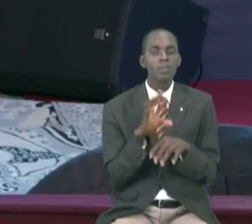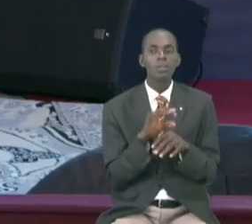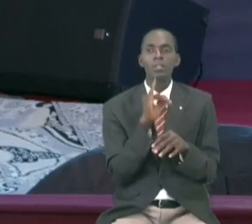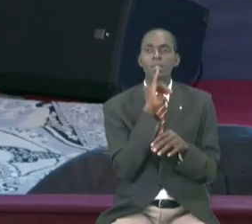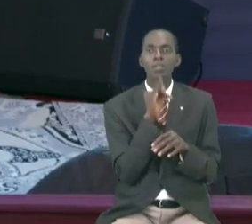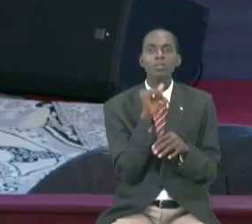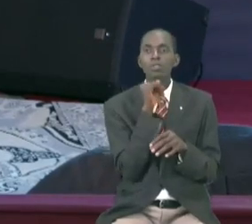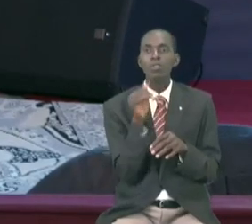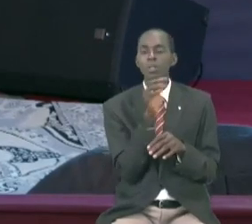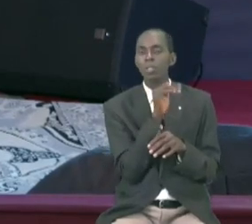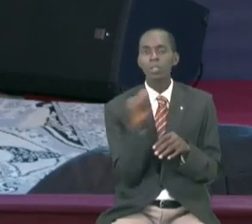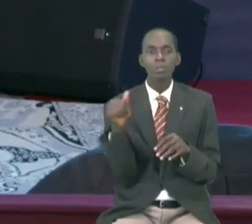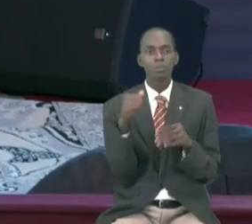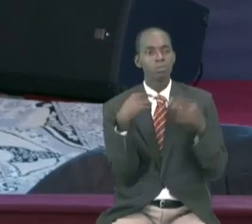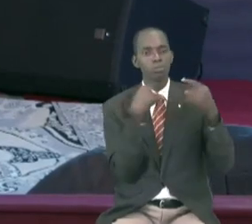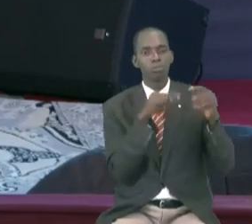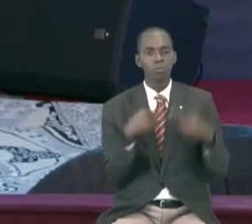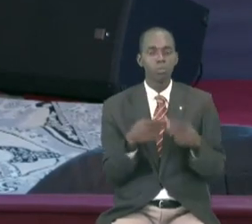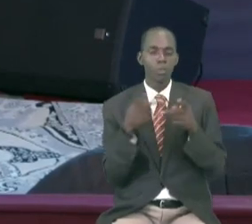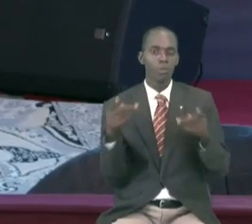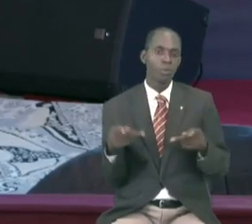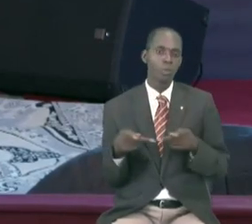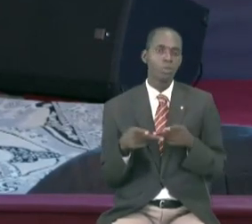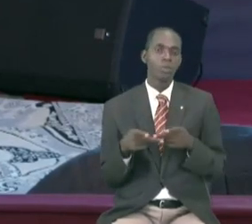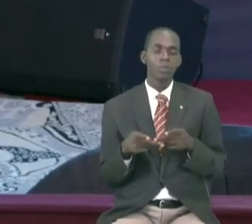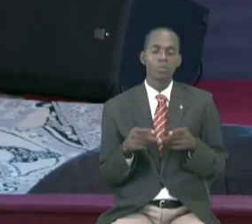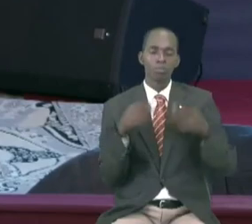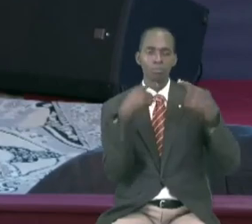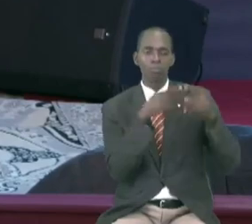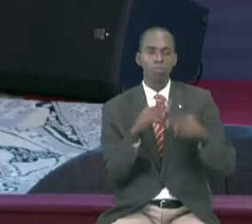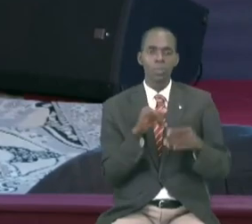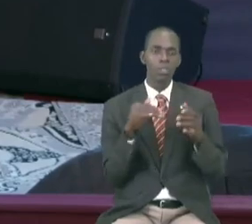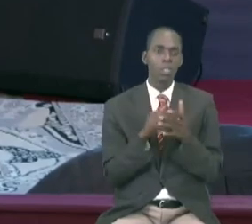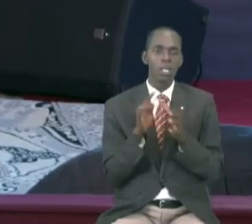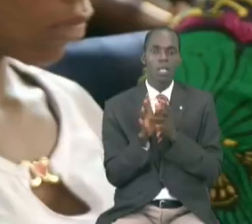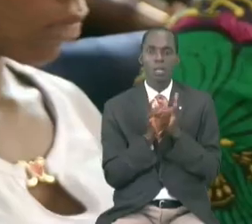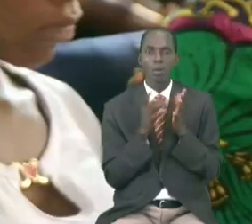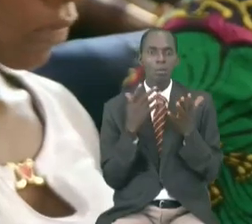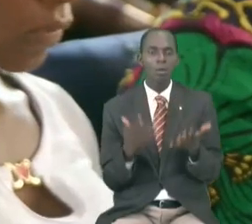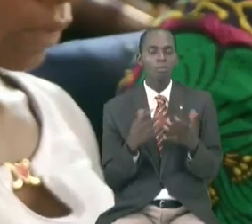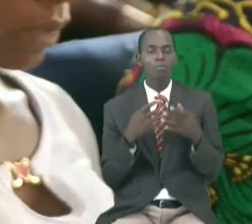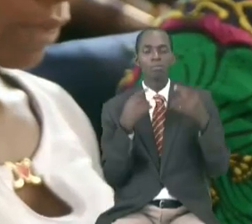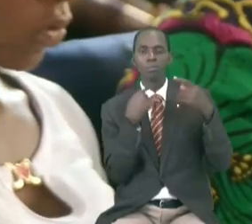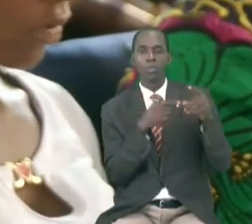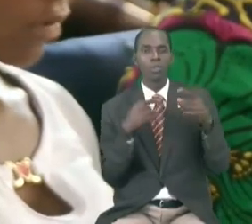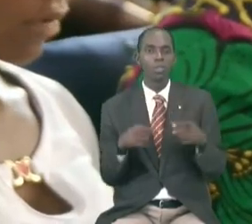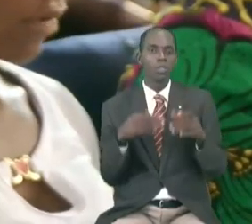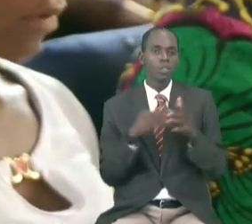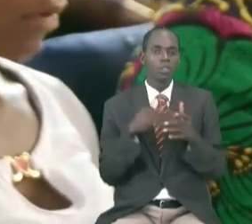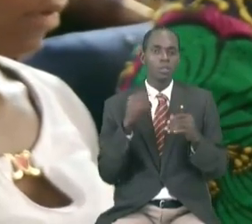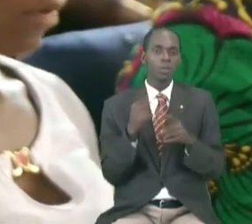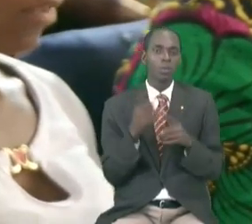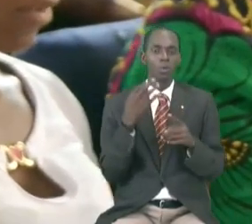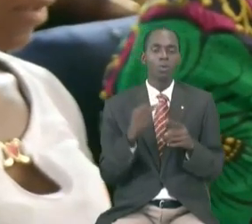the doctrine of the word, protesting against the prophets of God, and protesting against the God